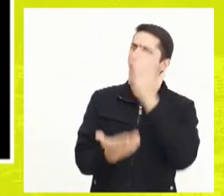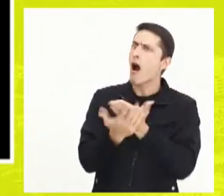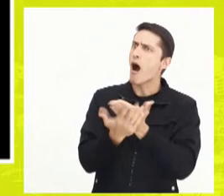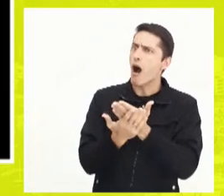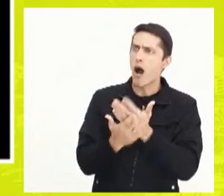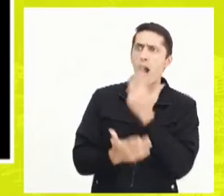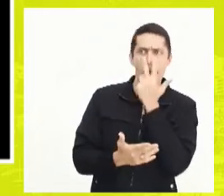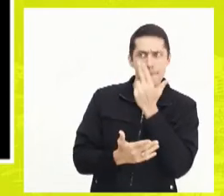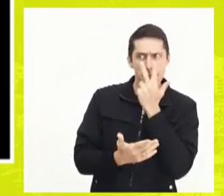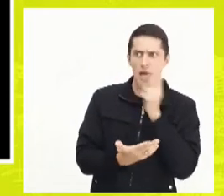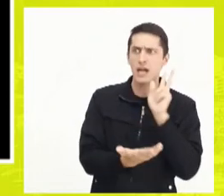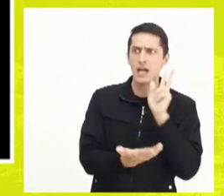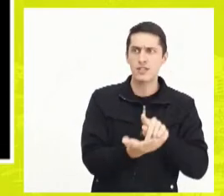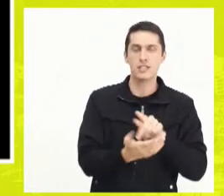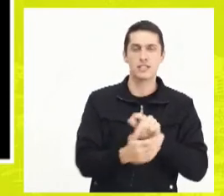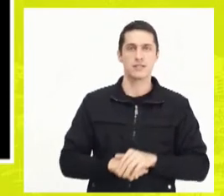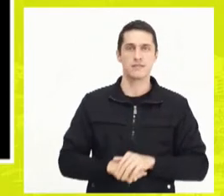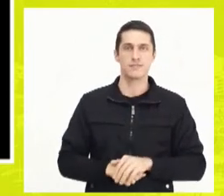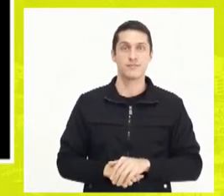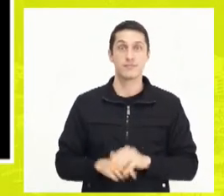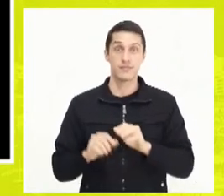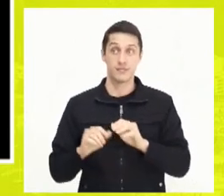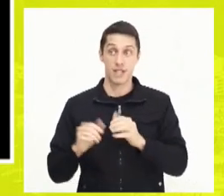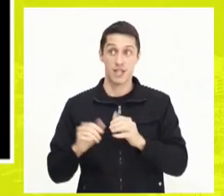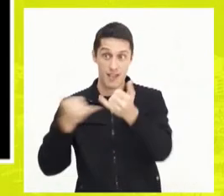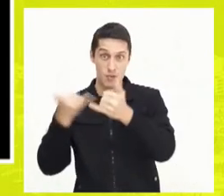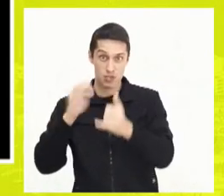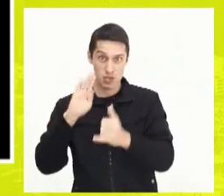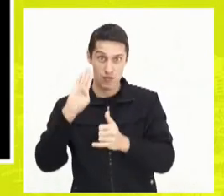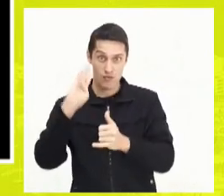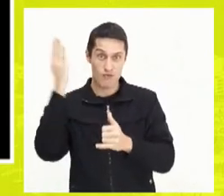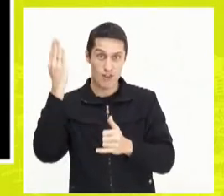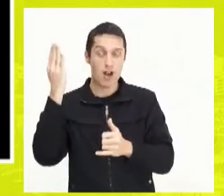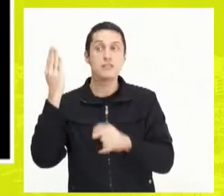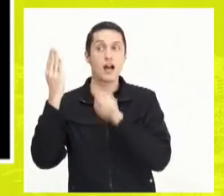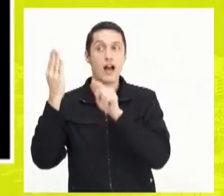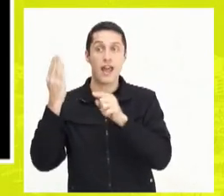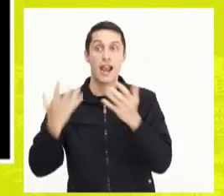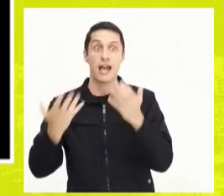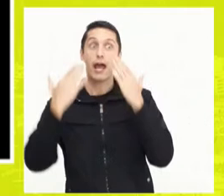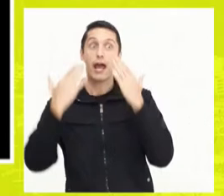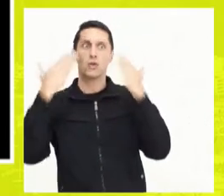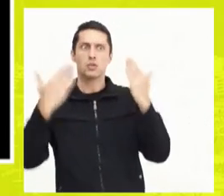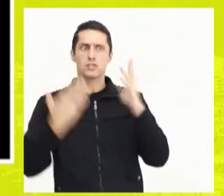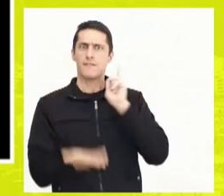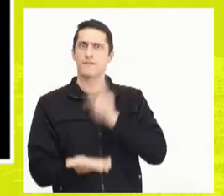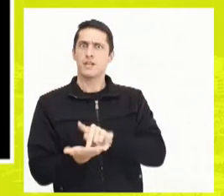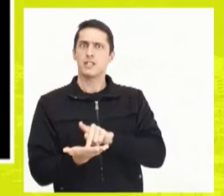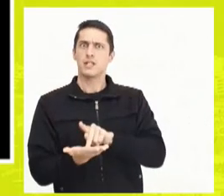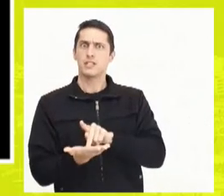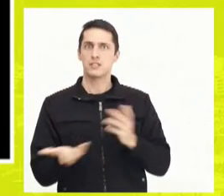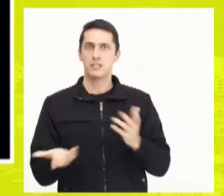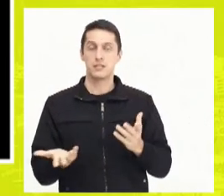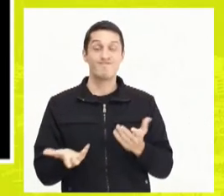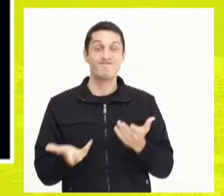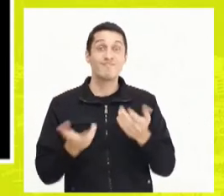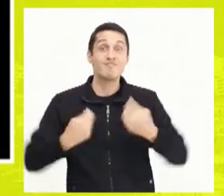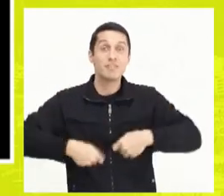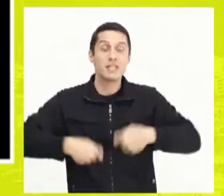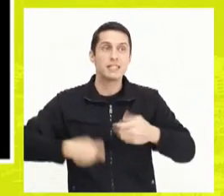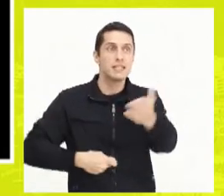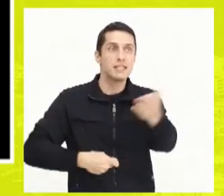you to be reliable trustworthy and then being close to this